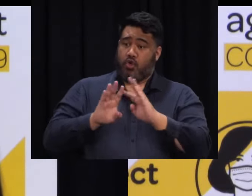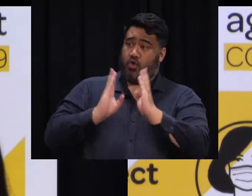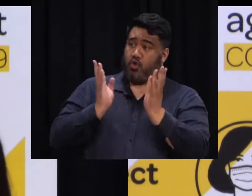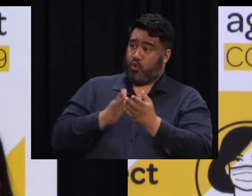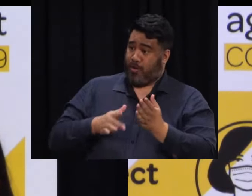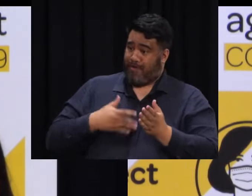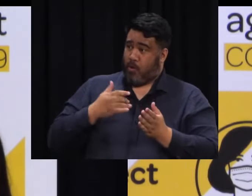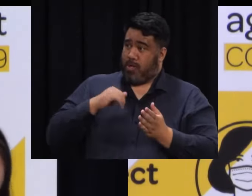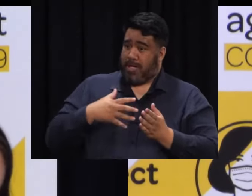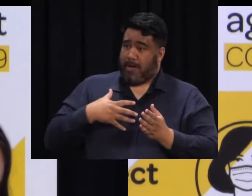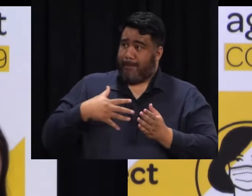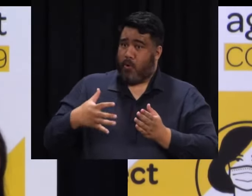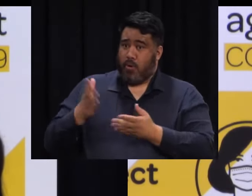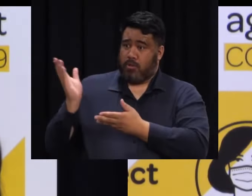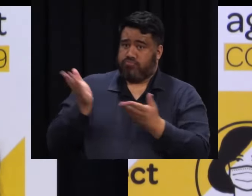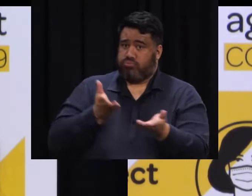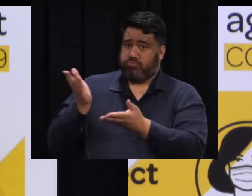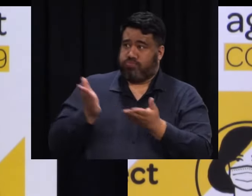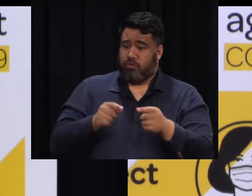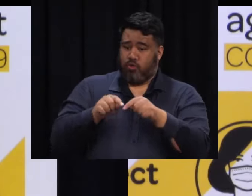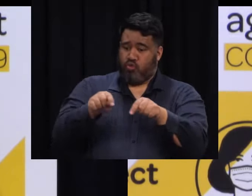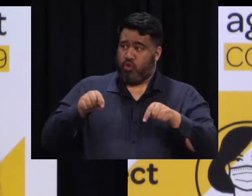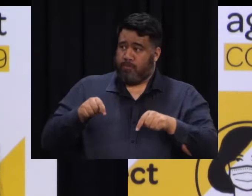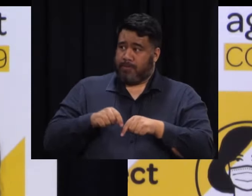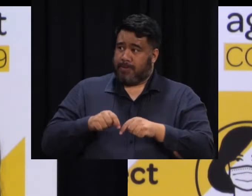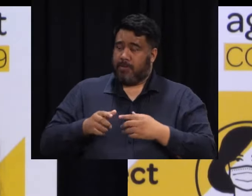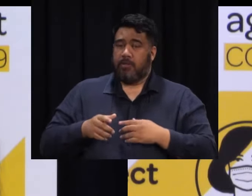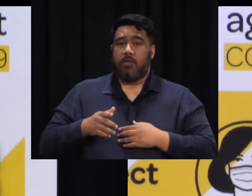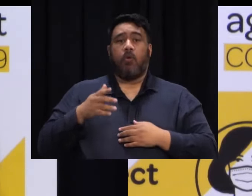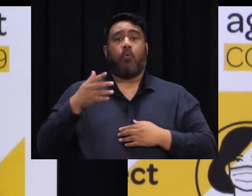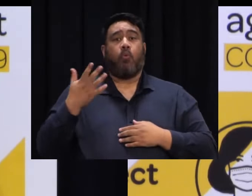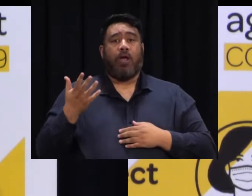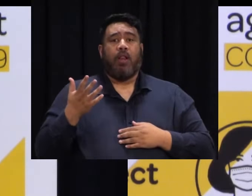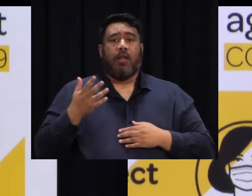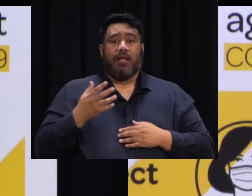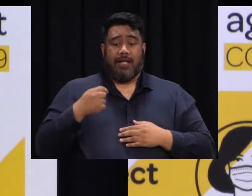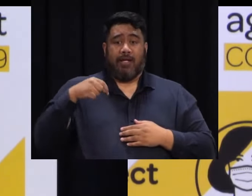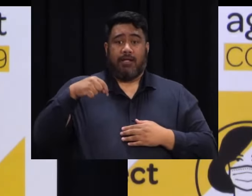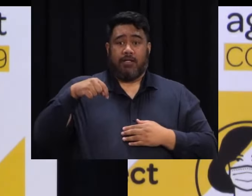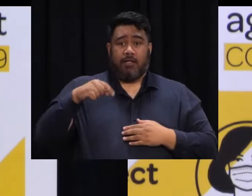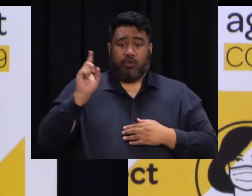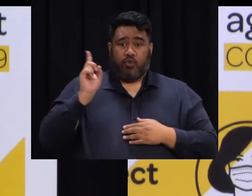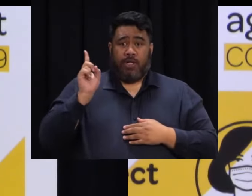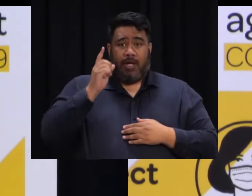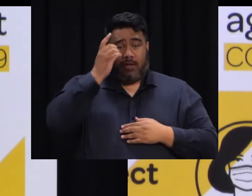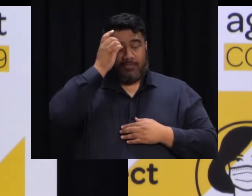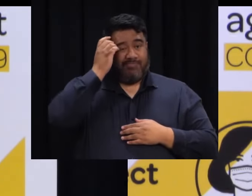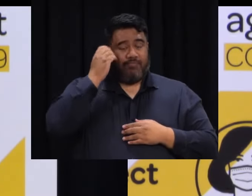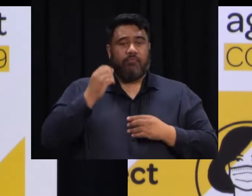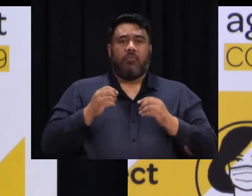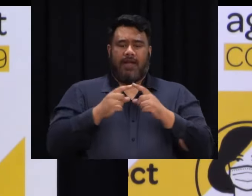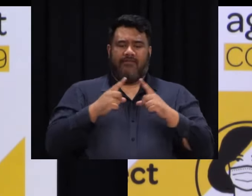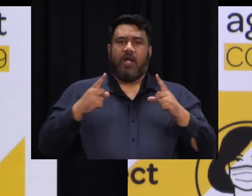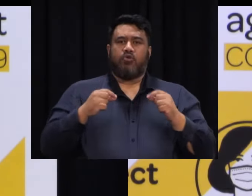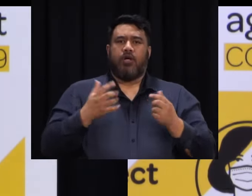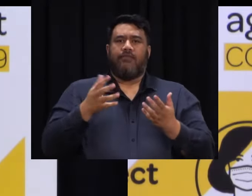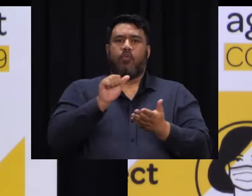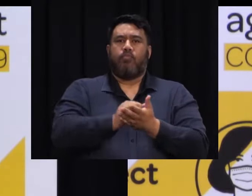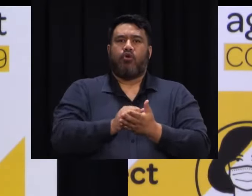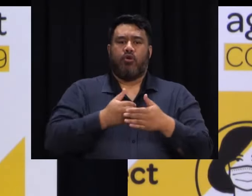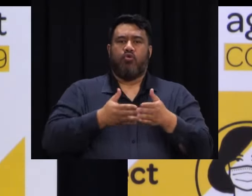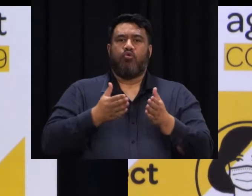is that there is more supply. That was an additional, a first release of vouchers. So we had